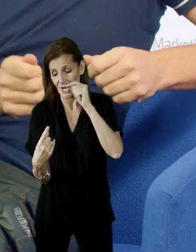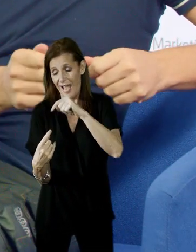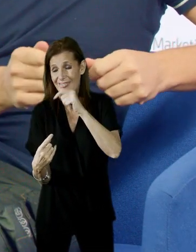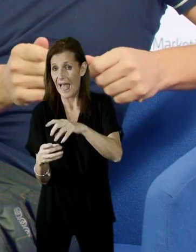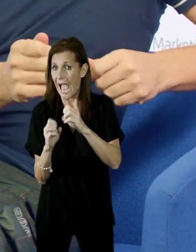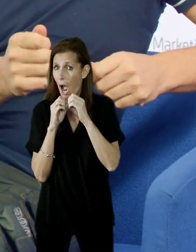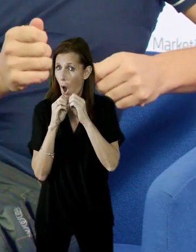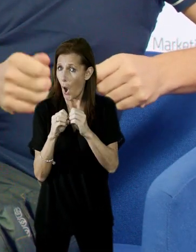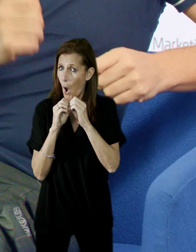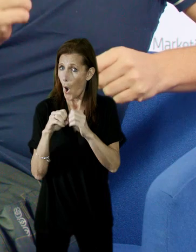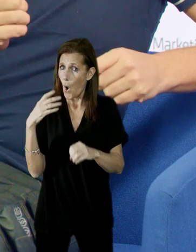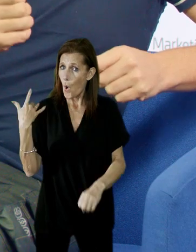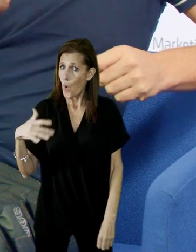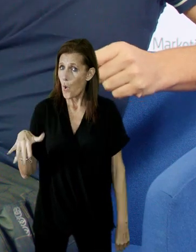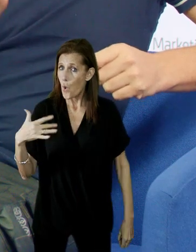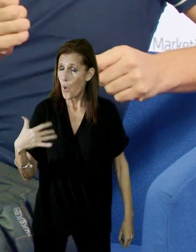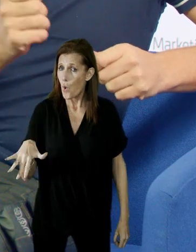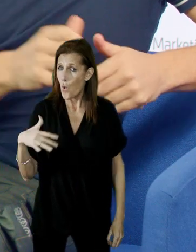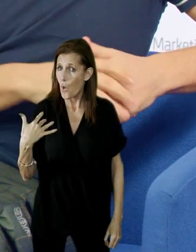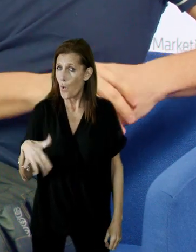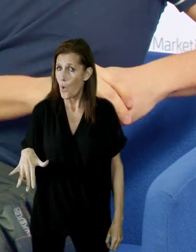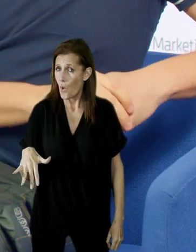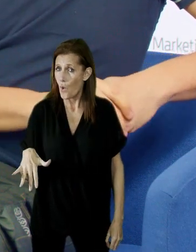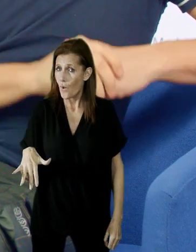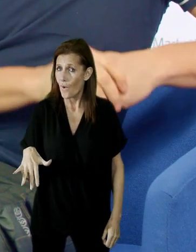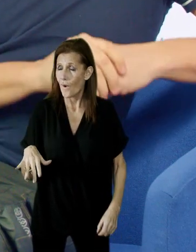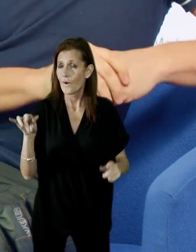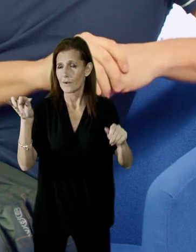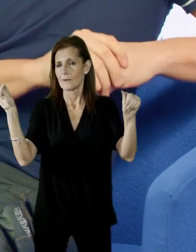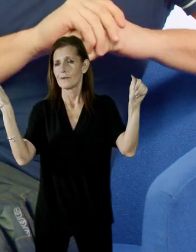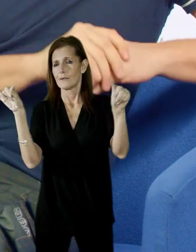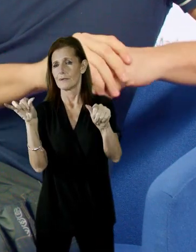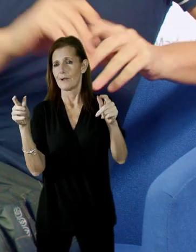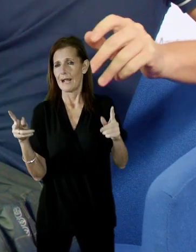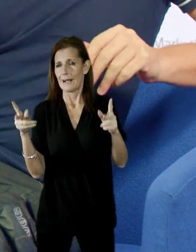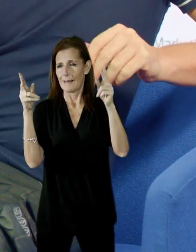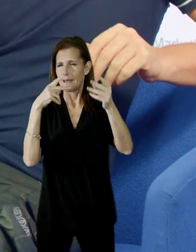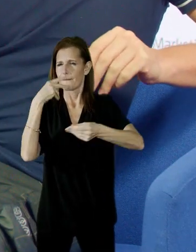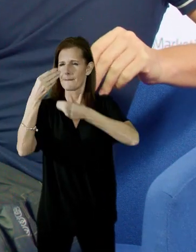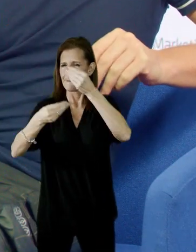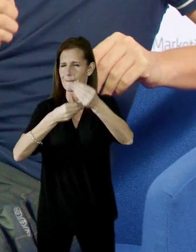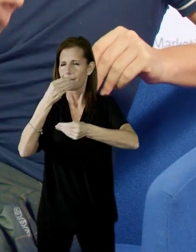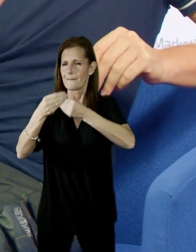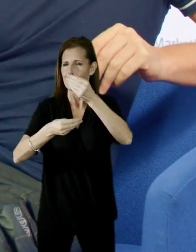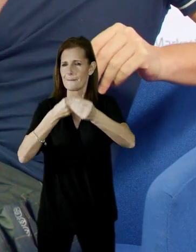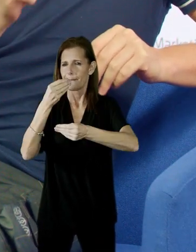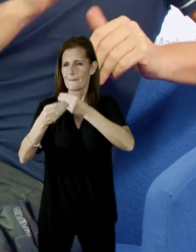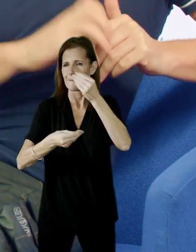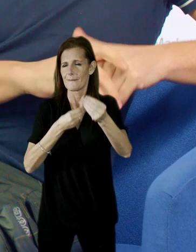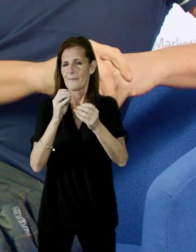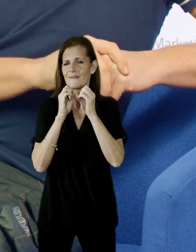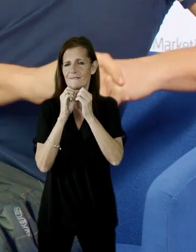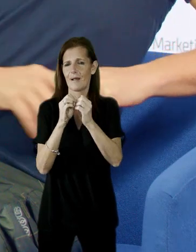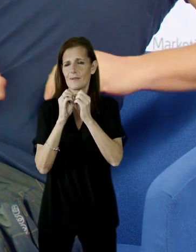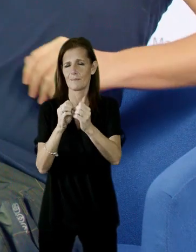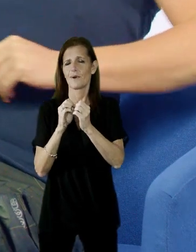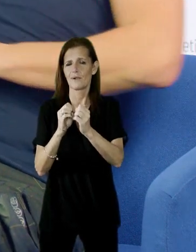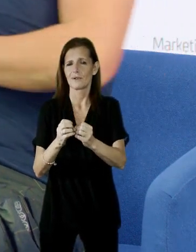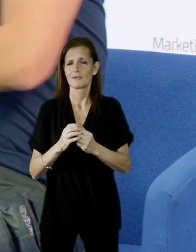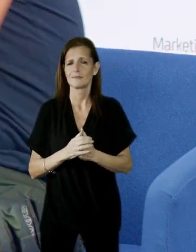significant value. And here, from our friends at Purple, we've got a short clip to say exactly how valuable that